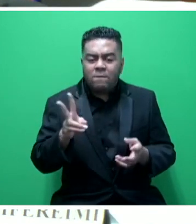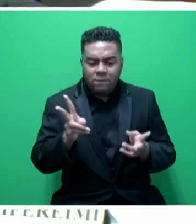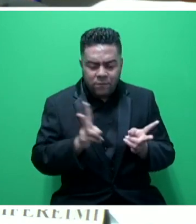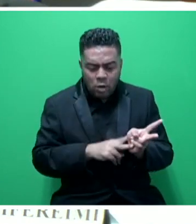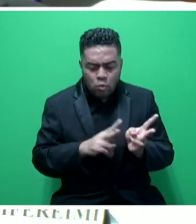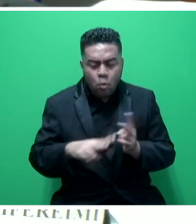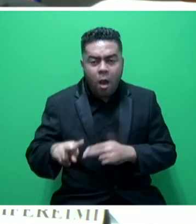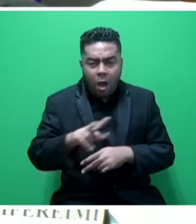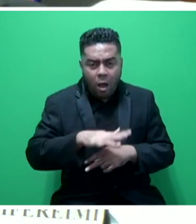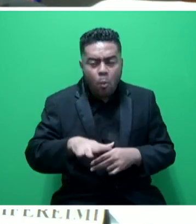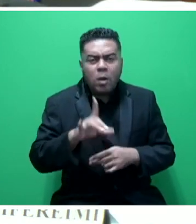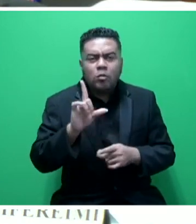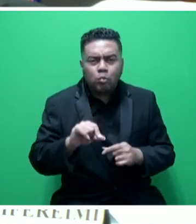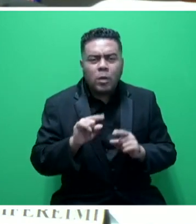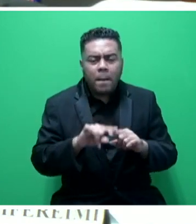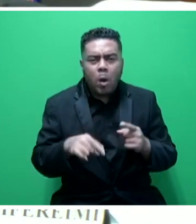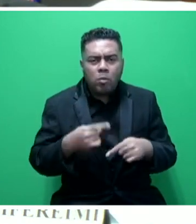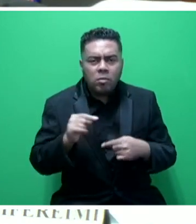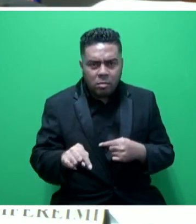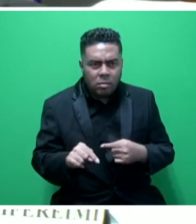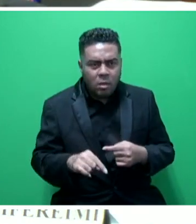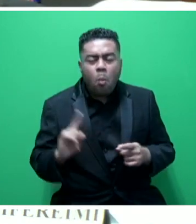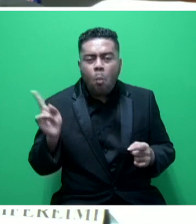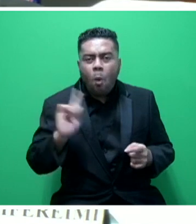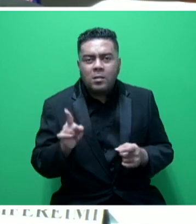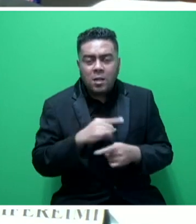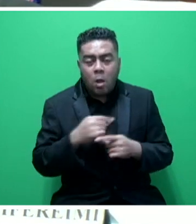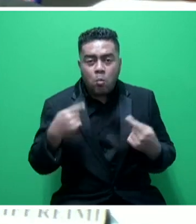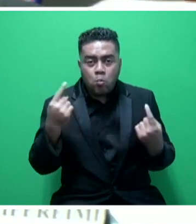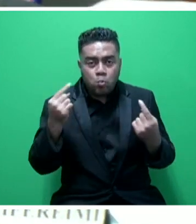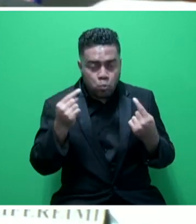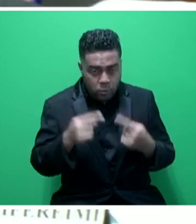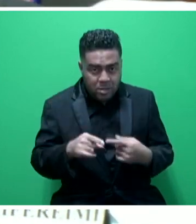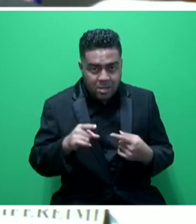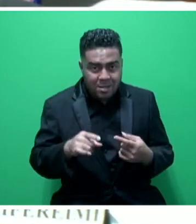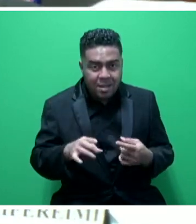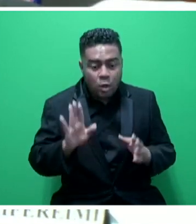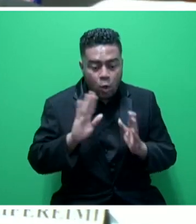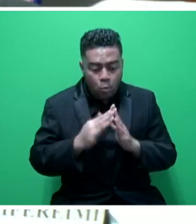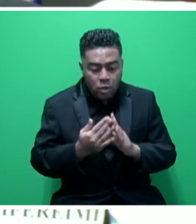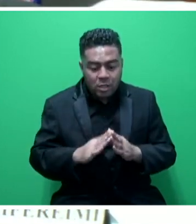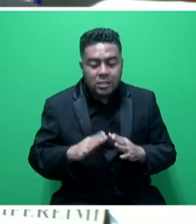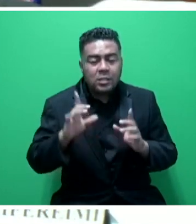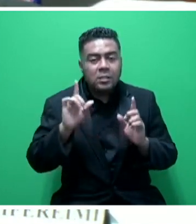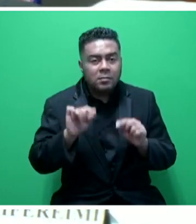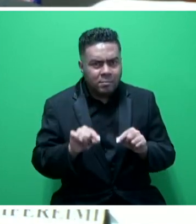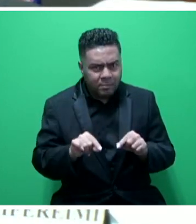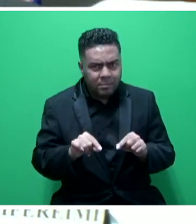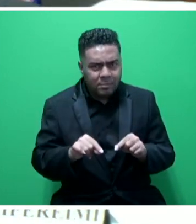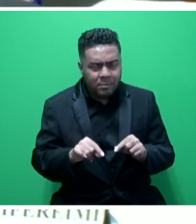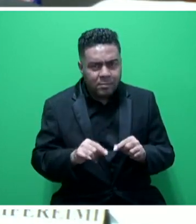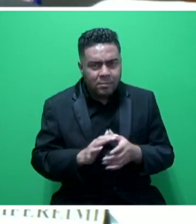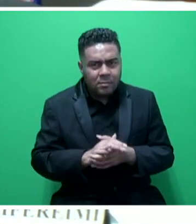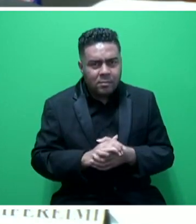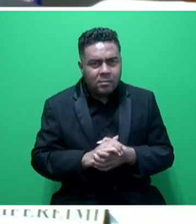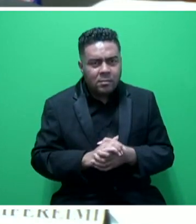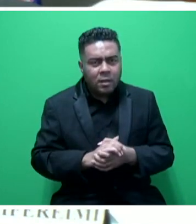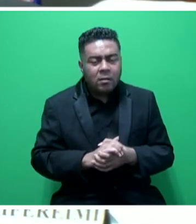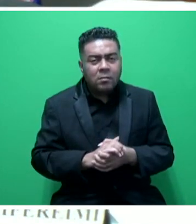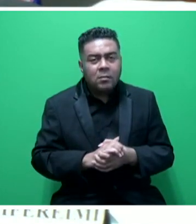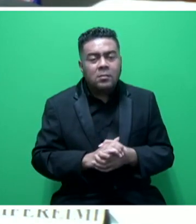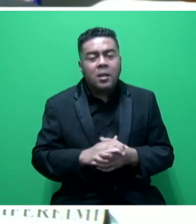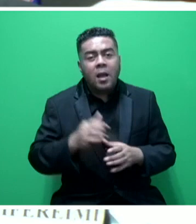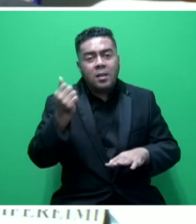this? And what are we as a community doing about this? Because government cannot come up with all the